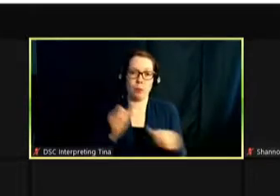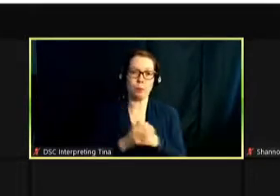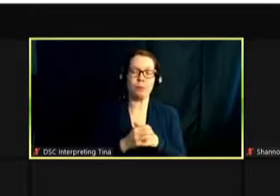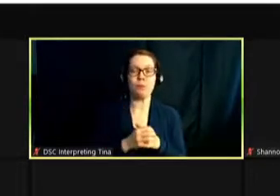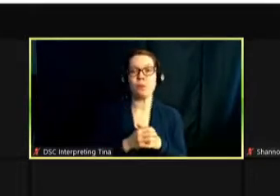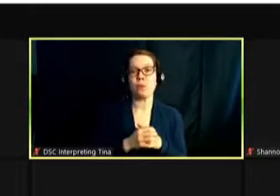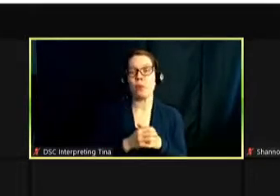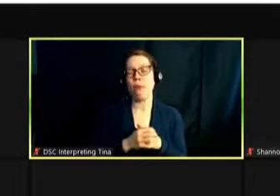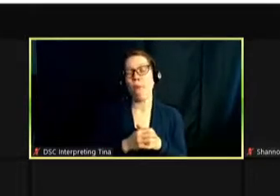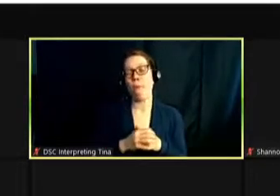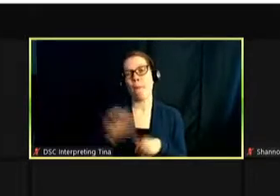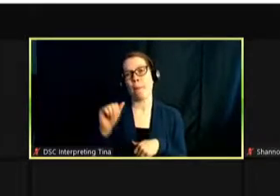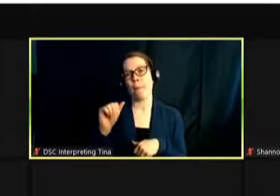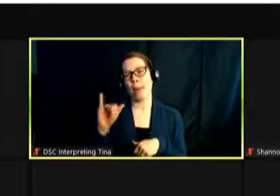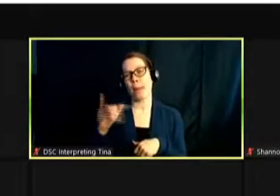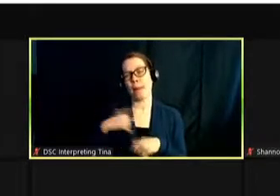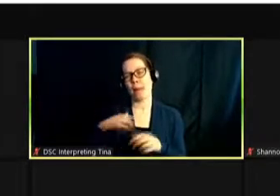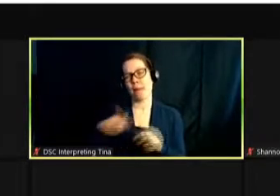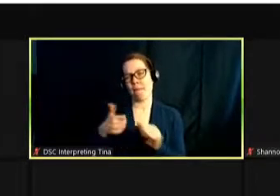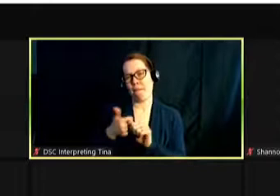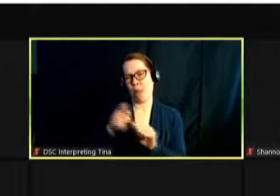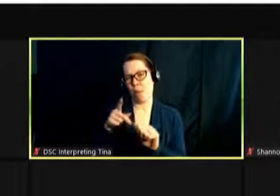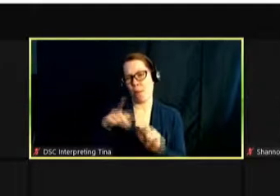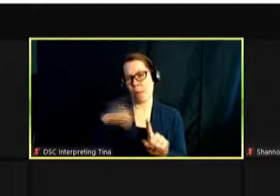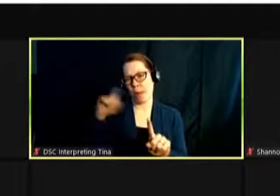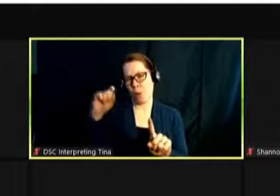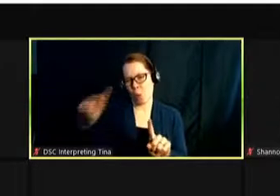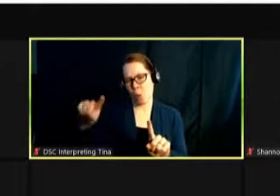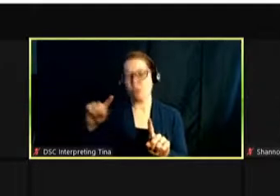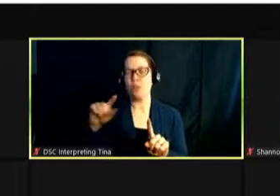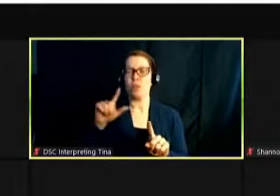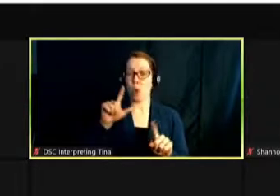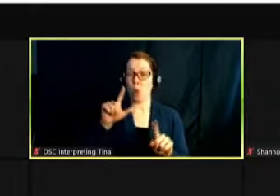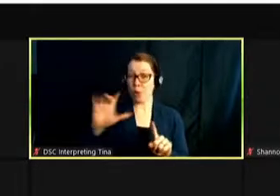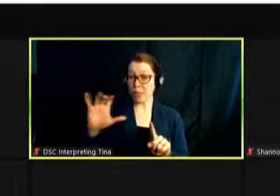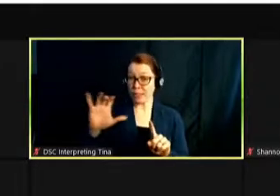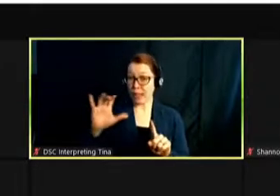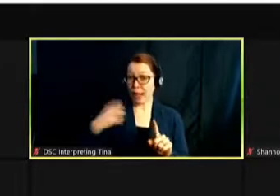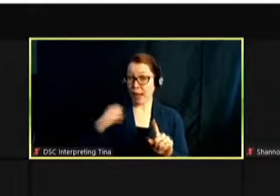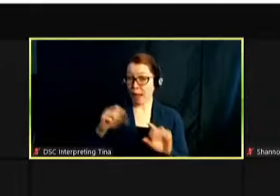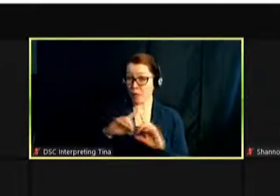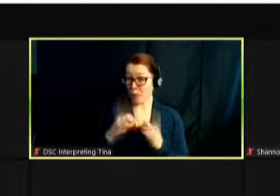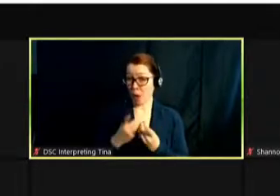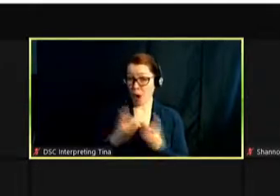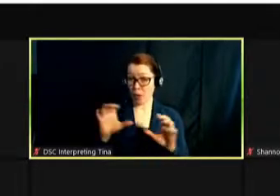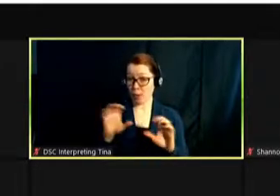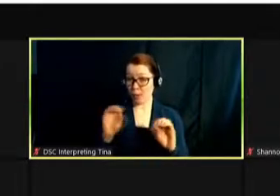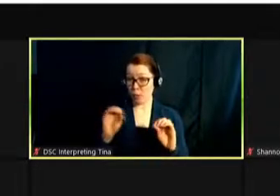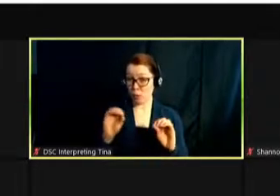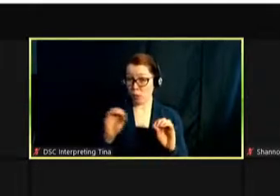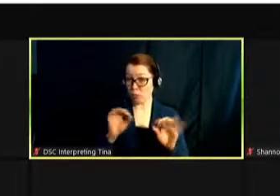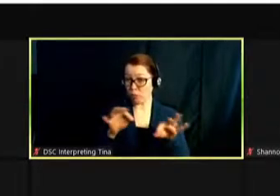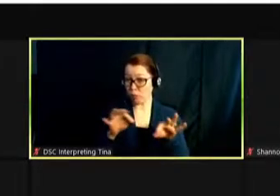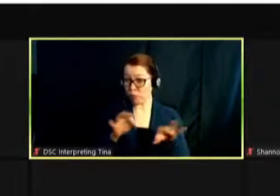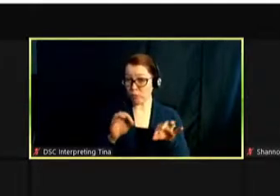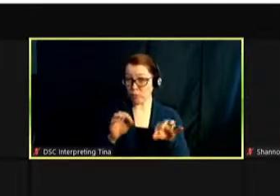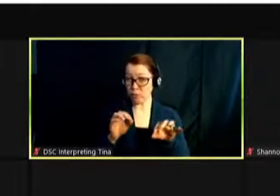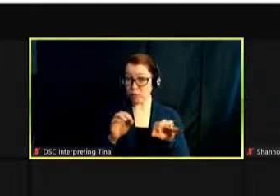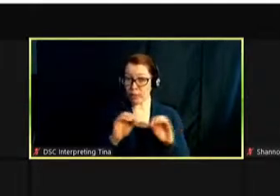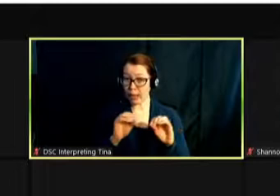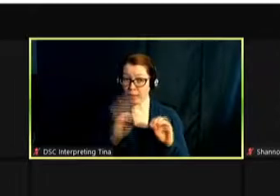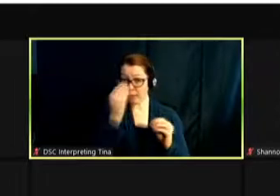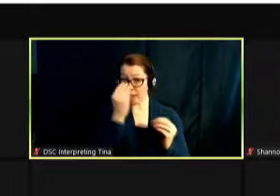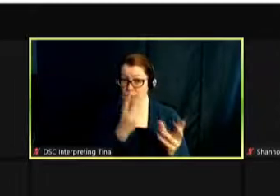I guess following up to that, has the Lucas County Health Department done anything, expressed anything to